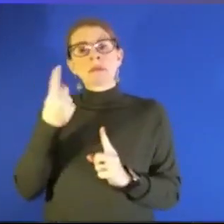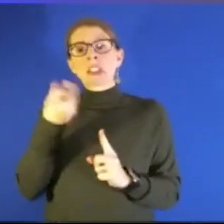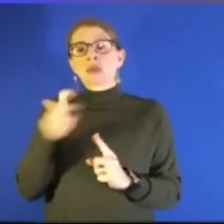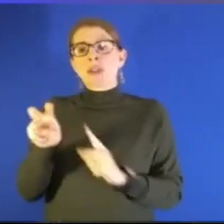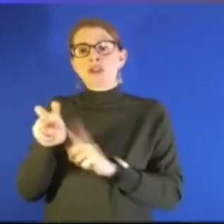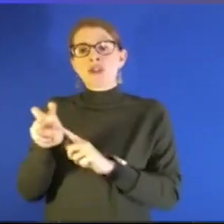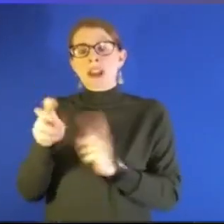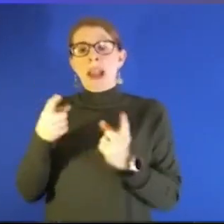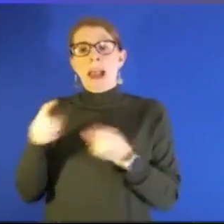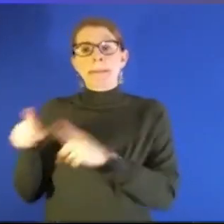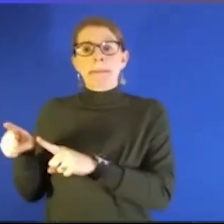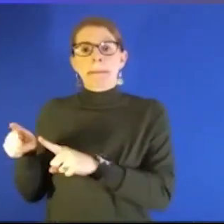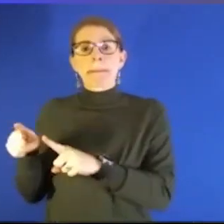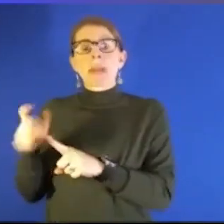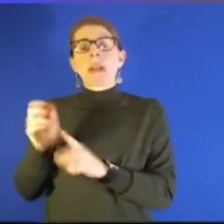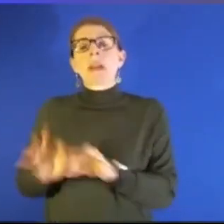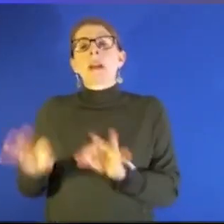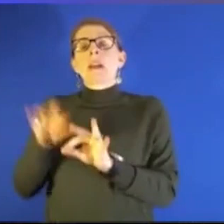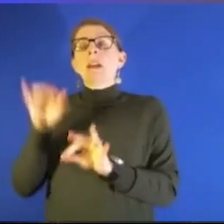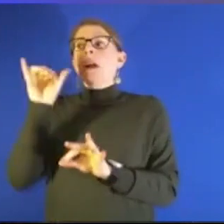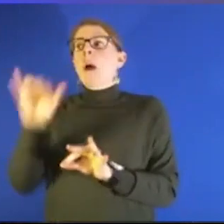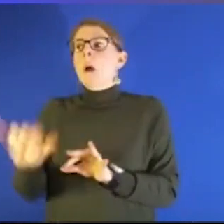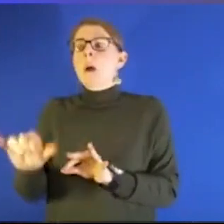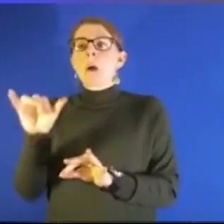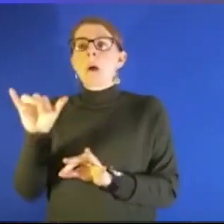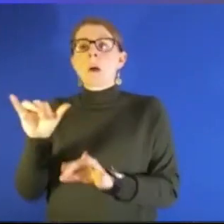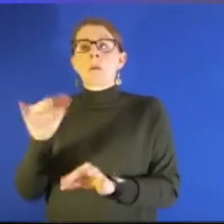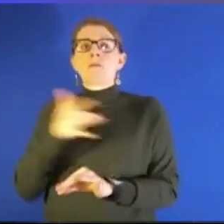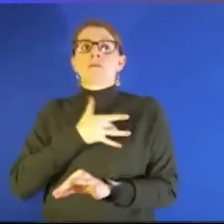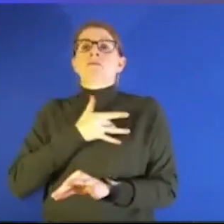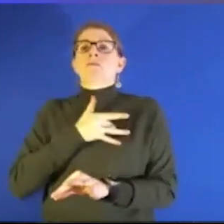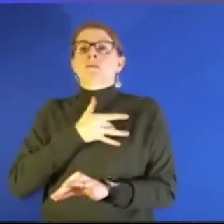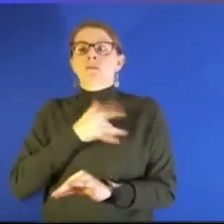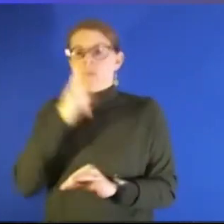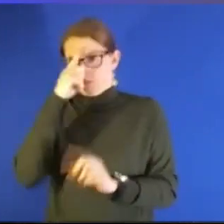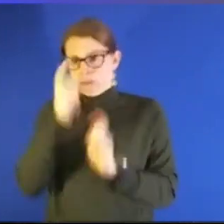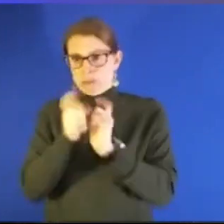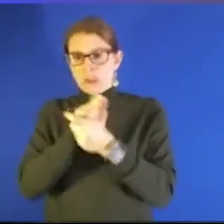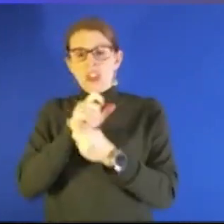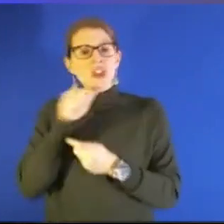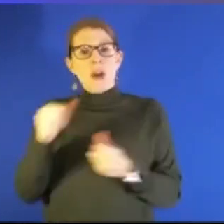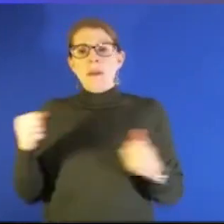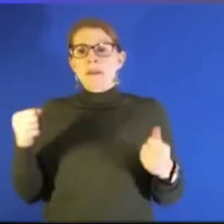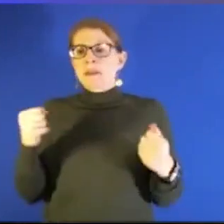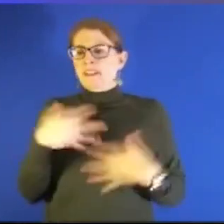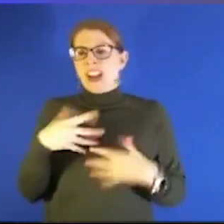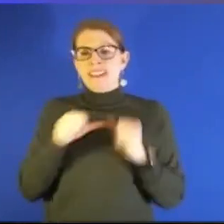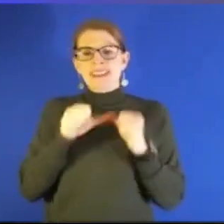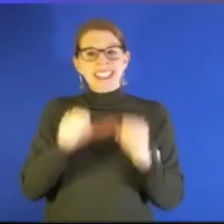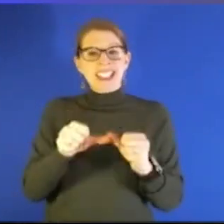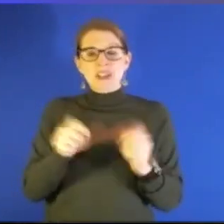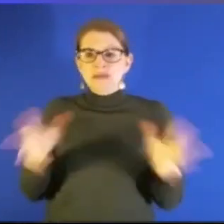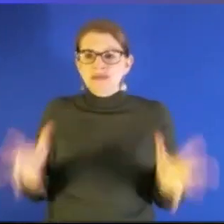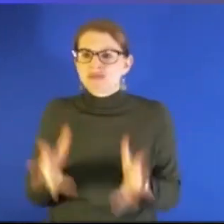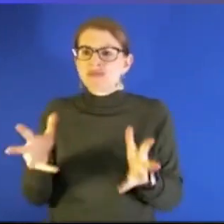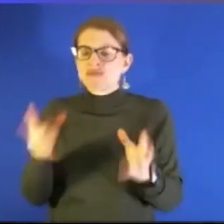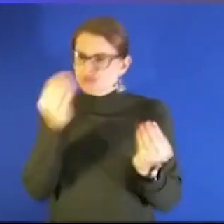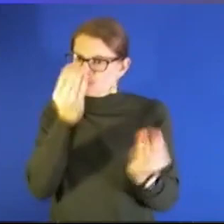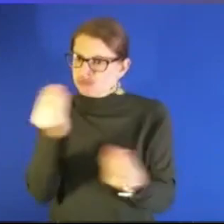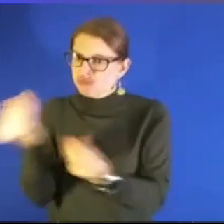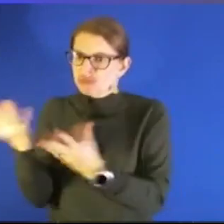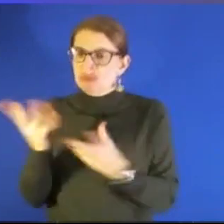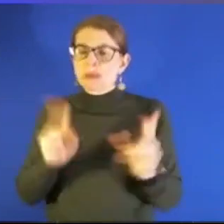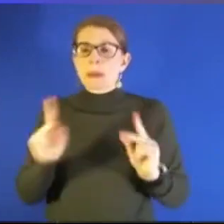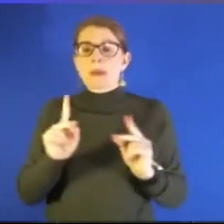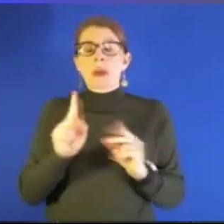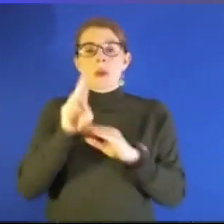the importance maybe after a period of time. So don't be afraid to continue to do that and continue to be safe. Wear a mask, vaccinate.